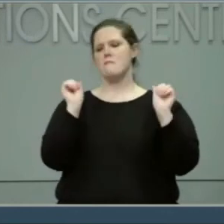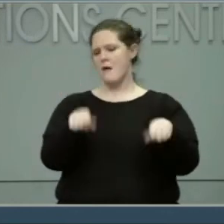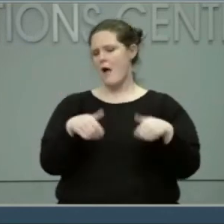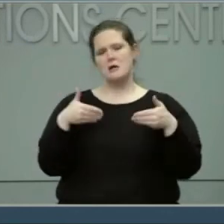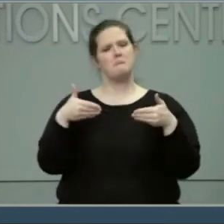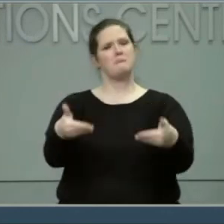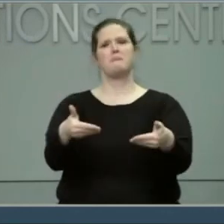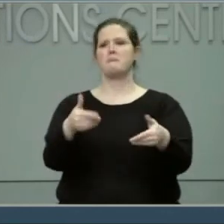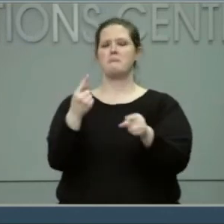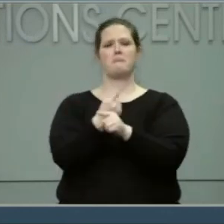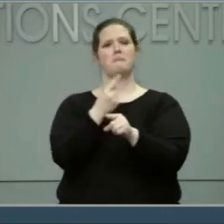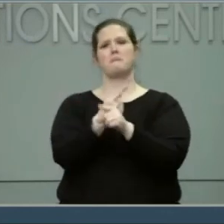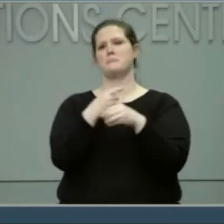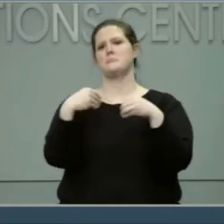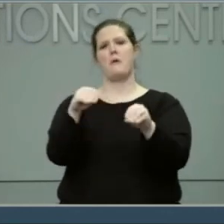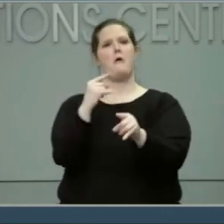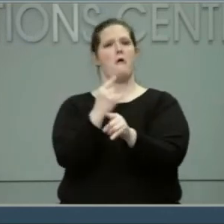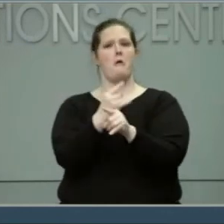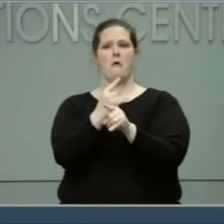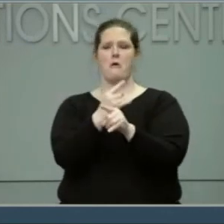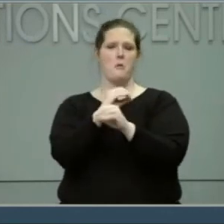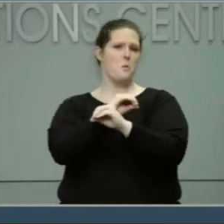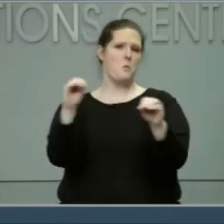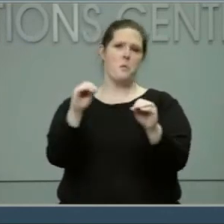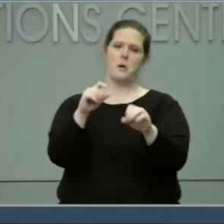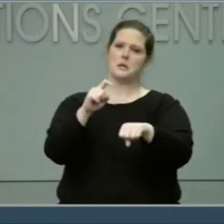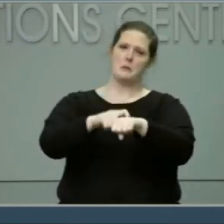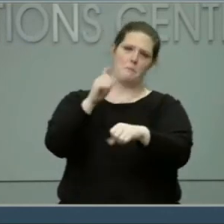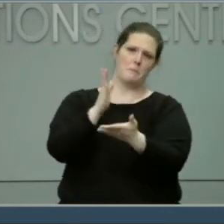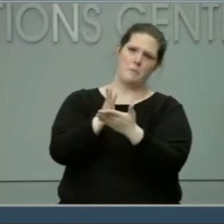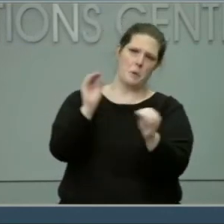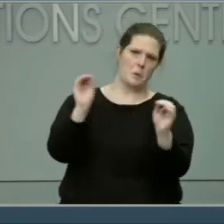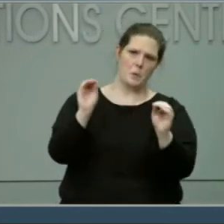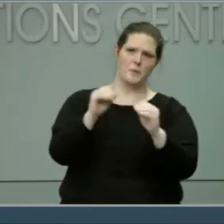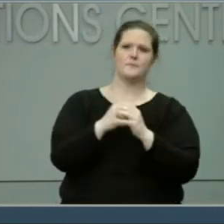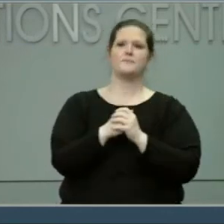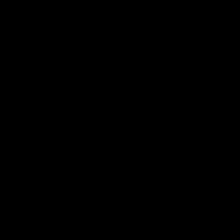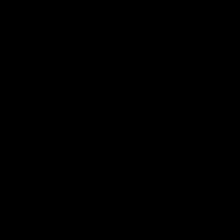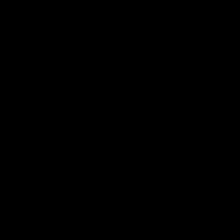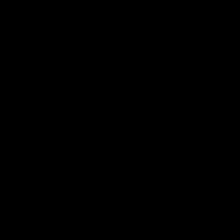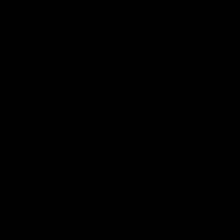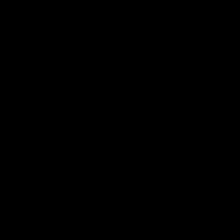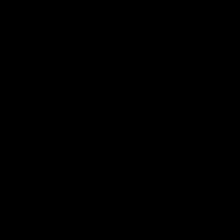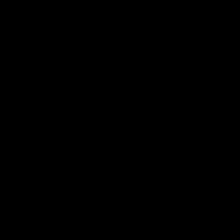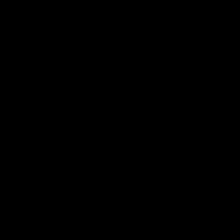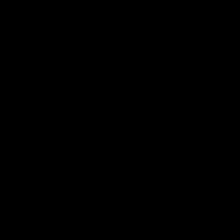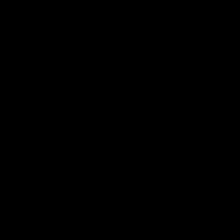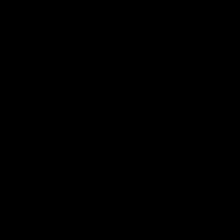the order, will be increased to 50 indoors and 100 outdoors.